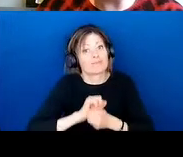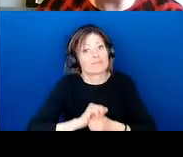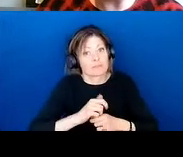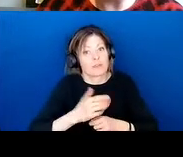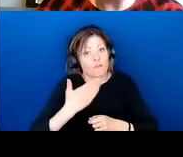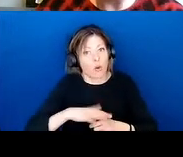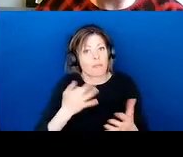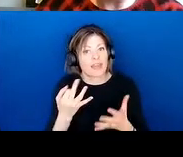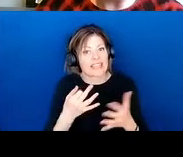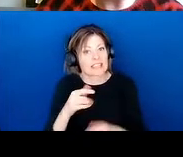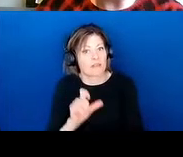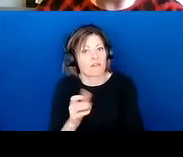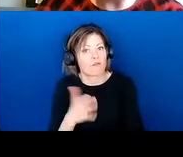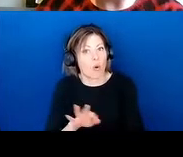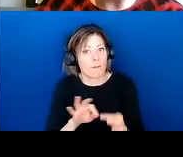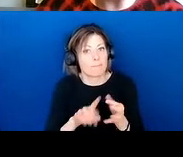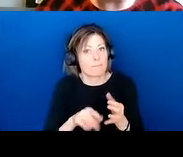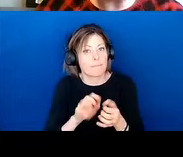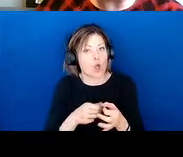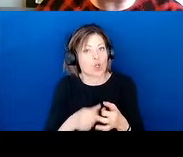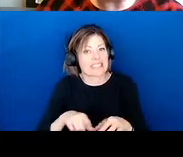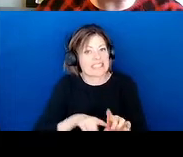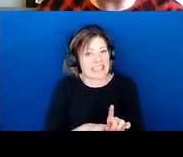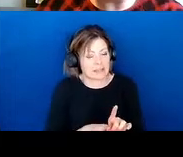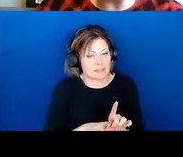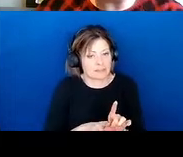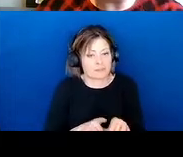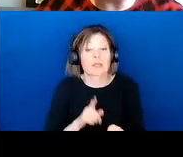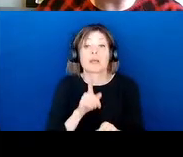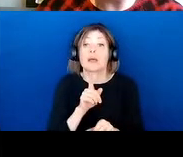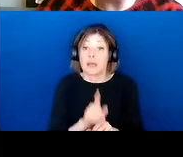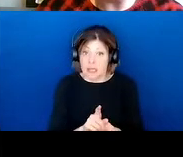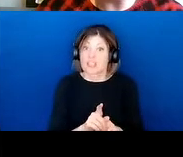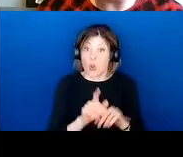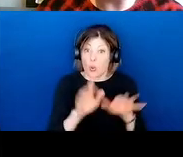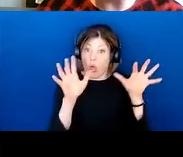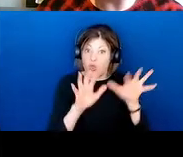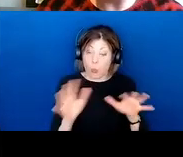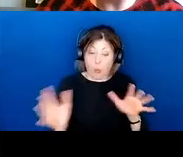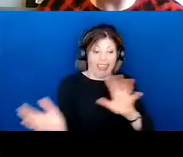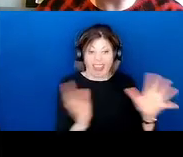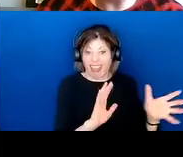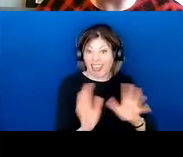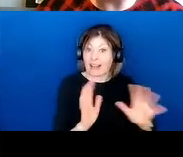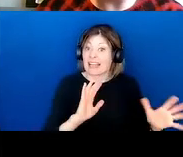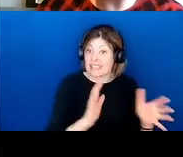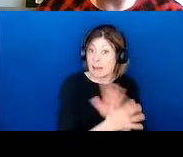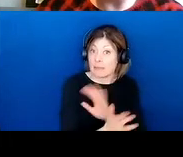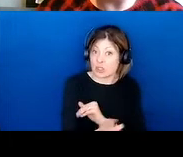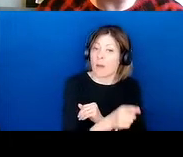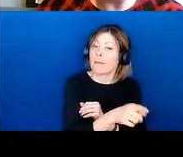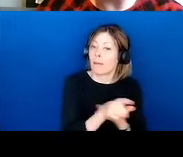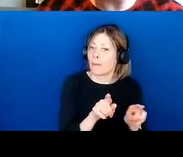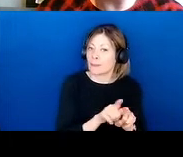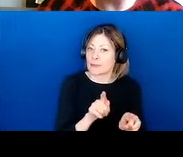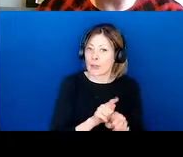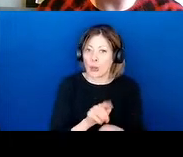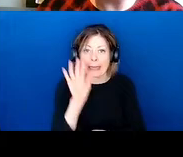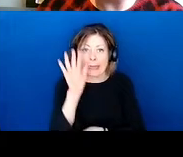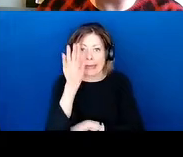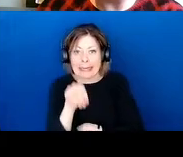As well as the weather, Painshill Vineyard has to contend with hungry geese and other animals eating the grapes before they're